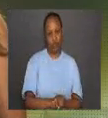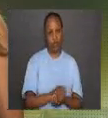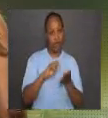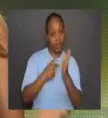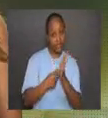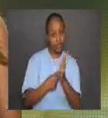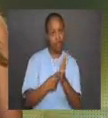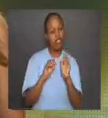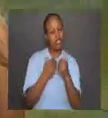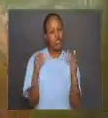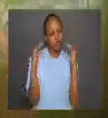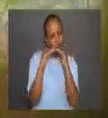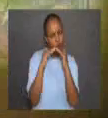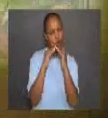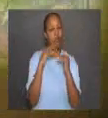them equitably.